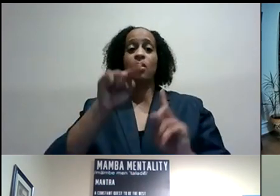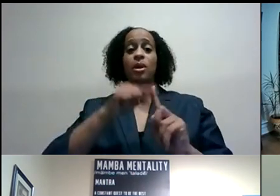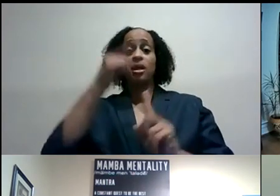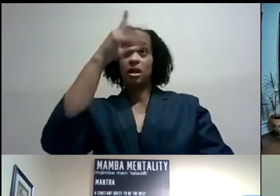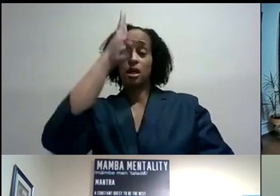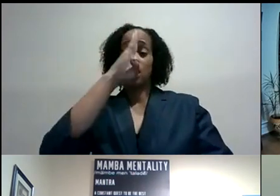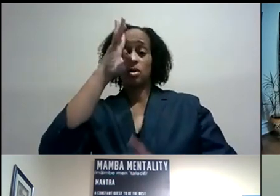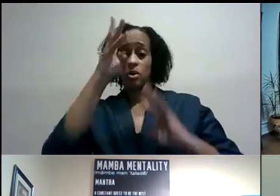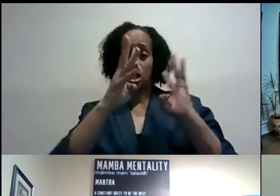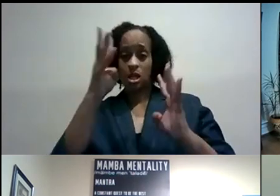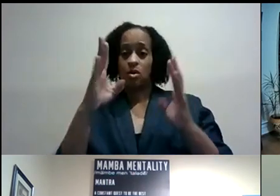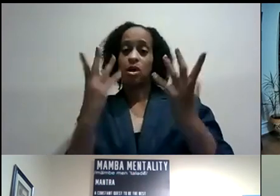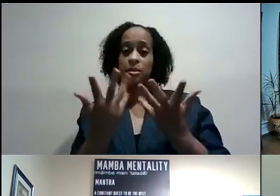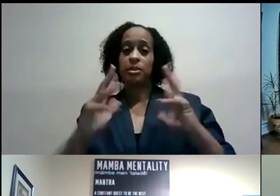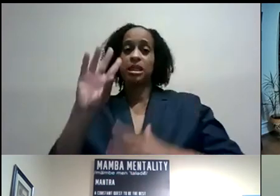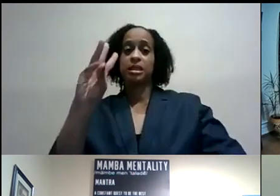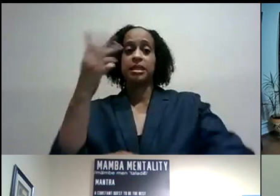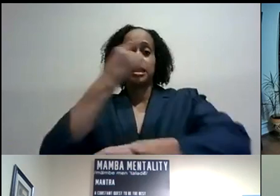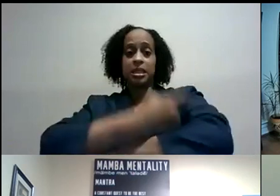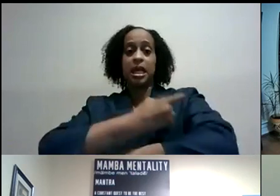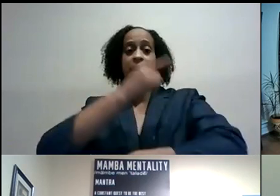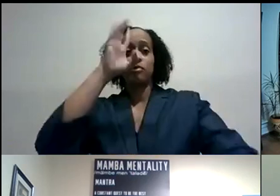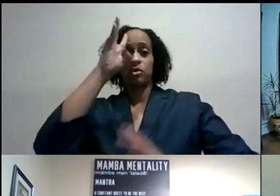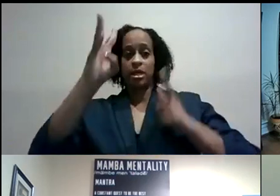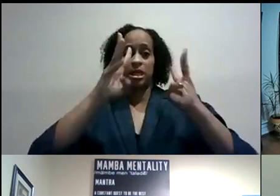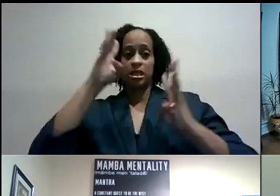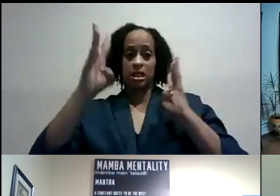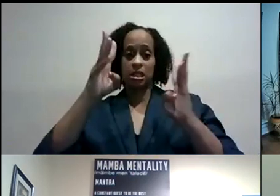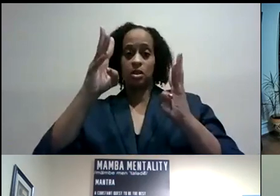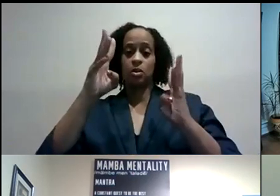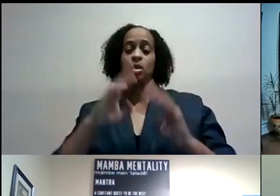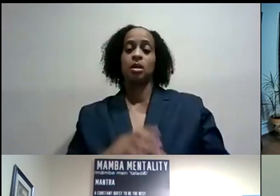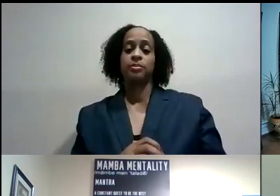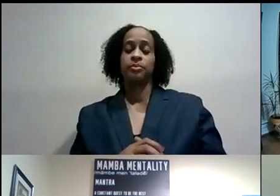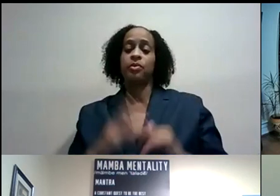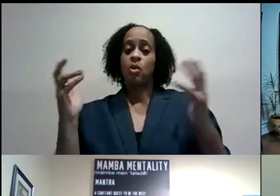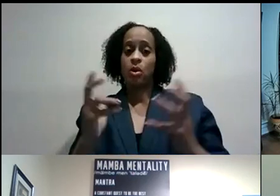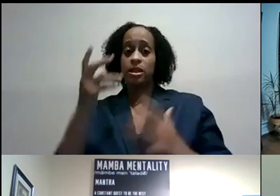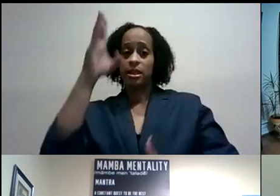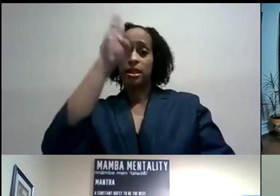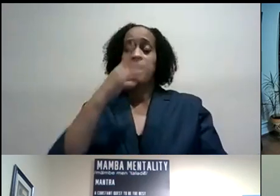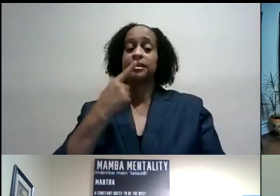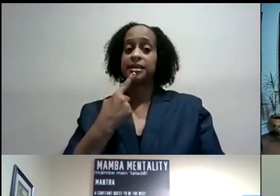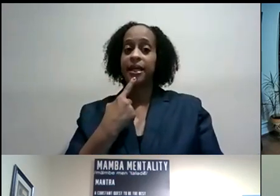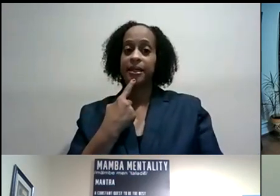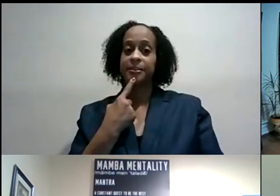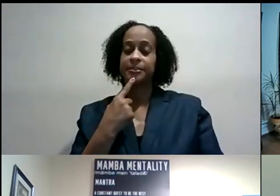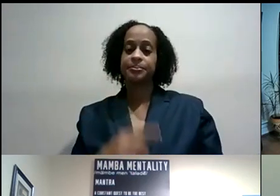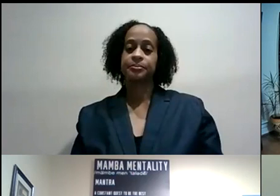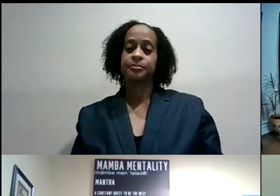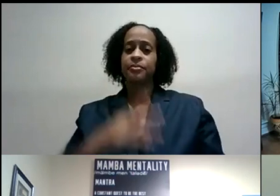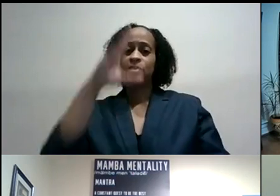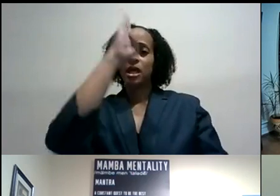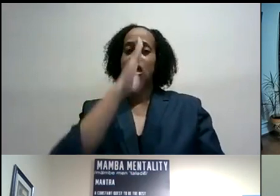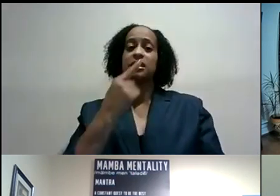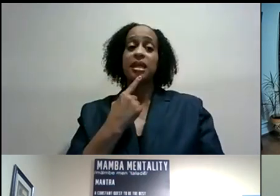or completed the sixth day of creation, what did God say? God said